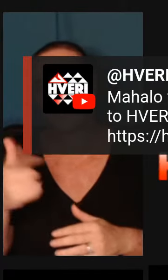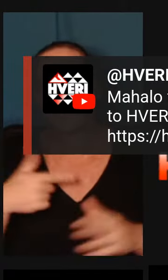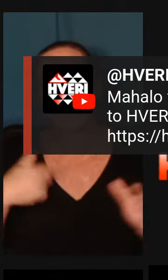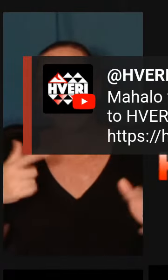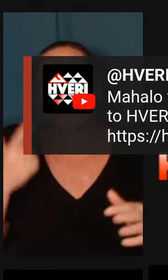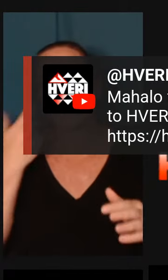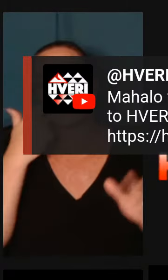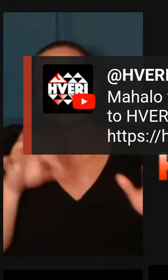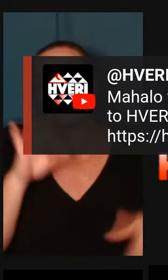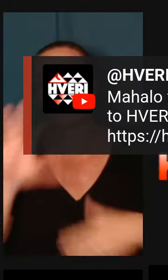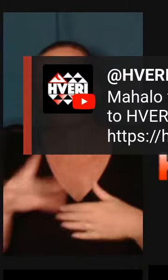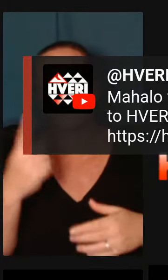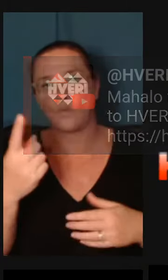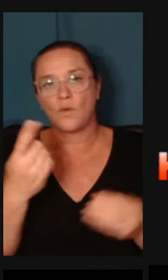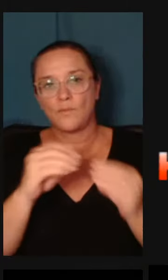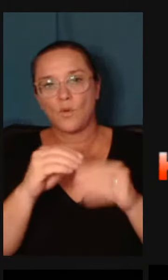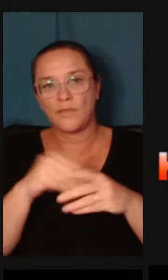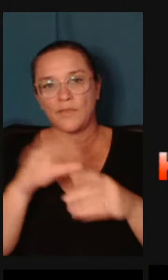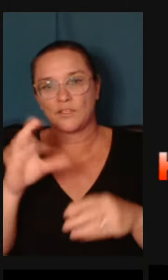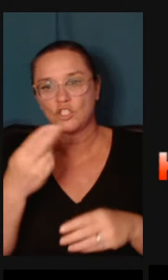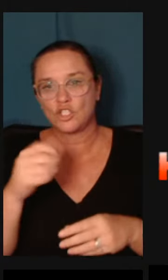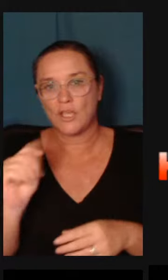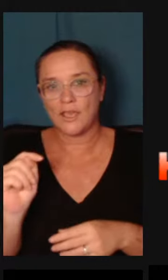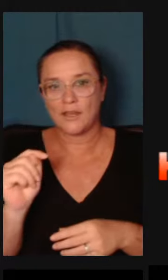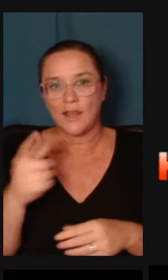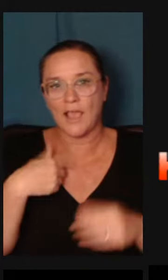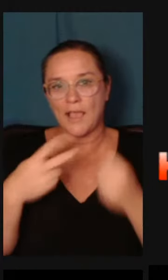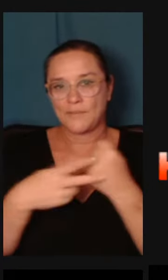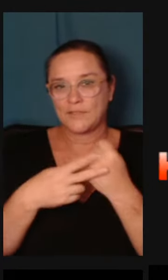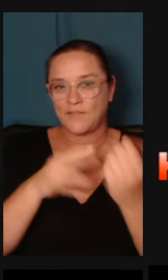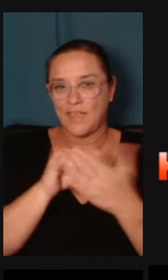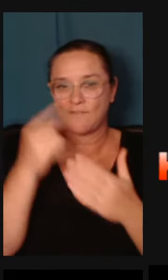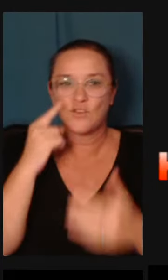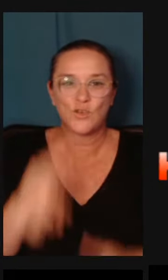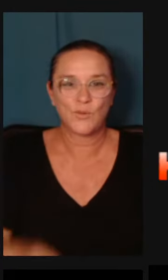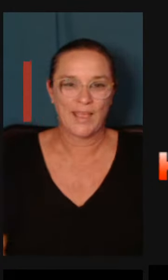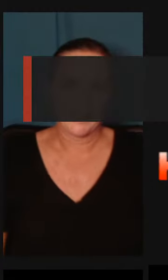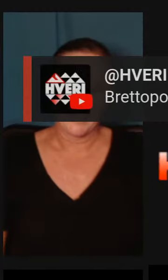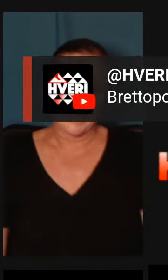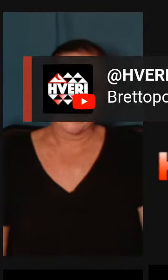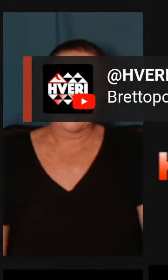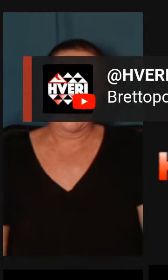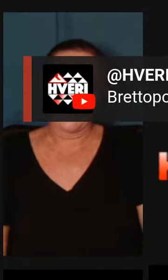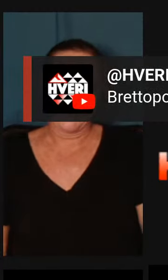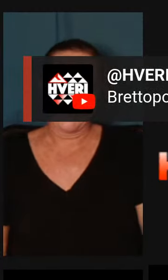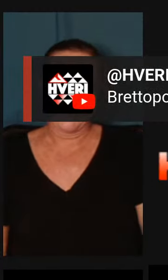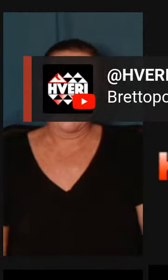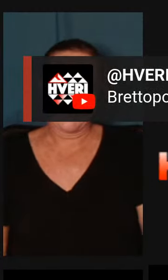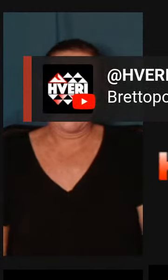chat for you, Dane. Oh, yeah. I'm saving that for you. Go for it.